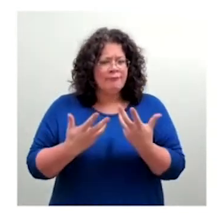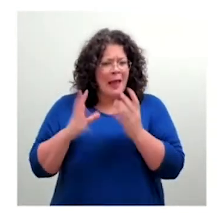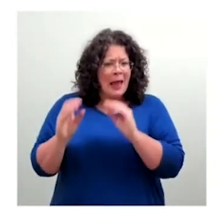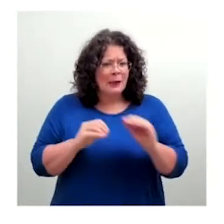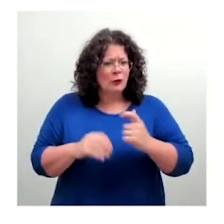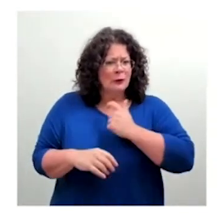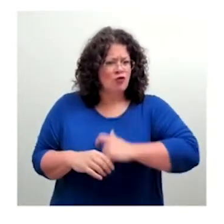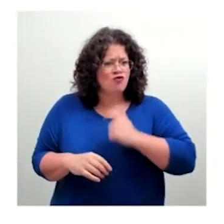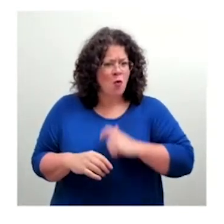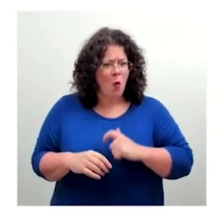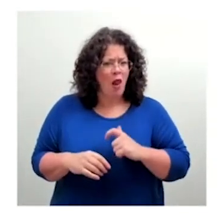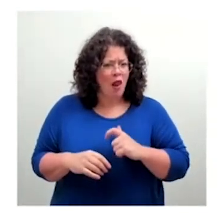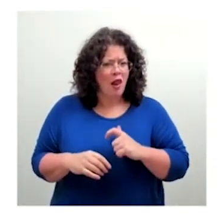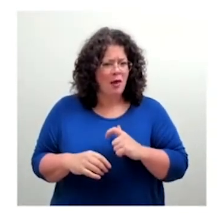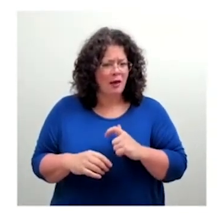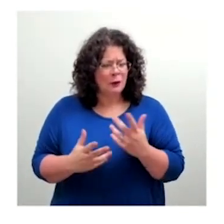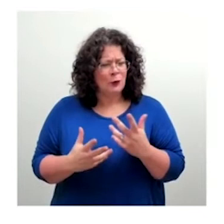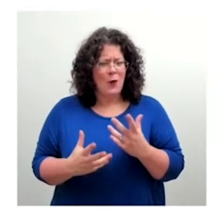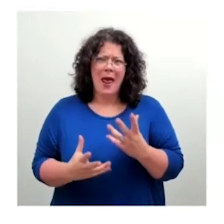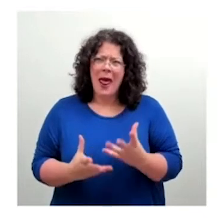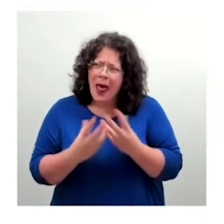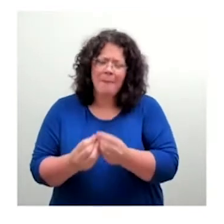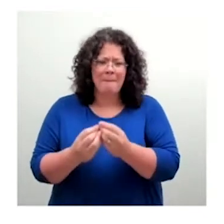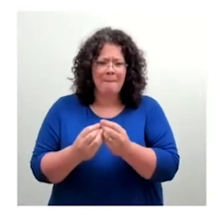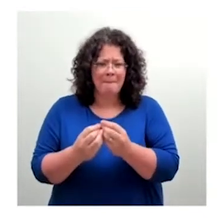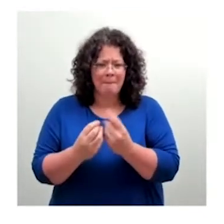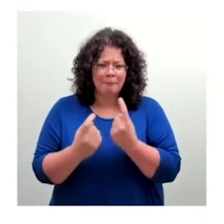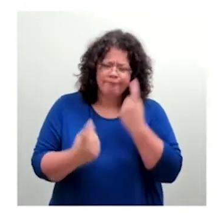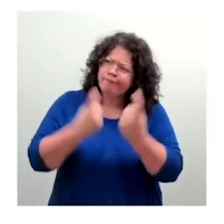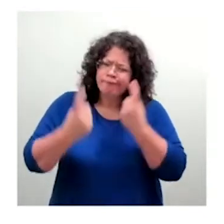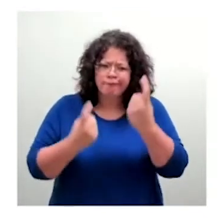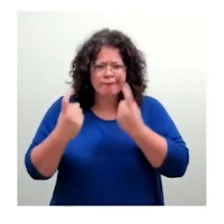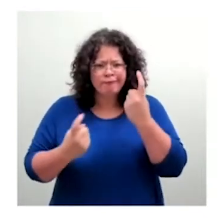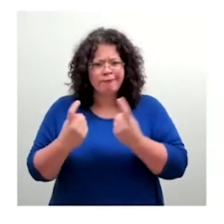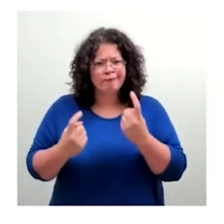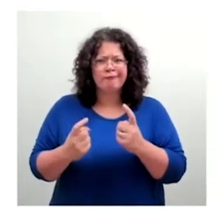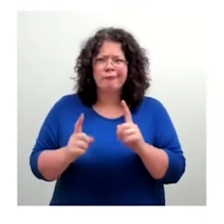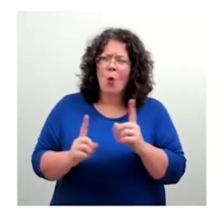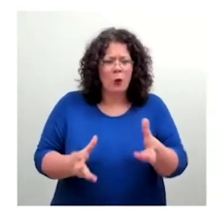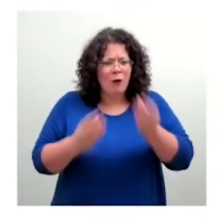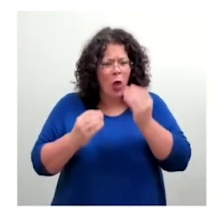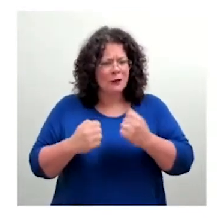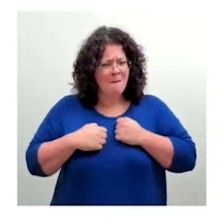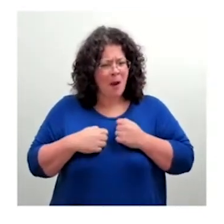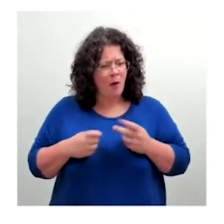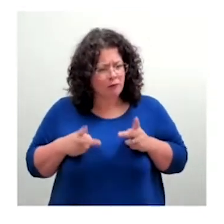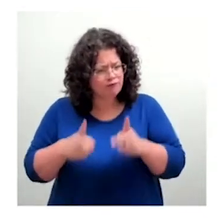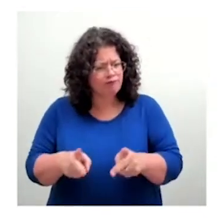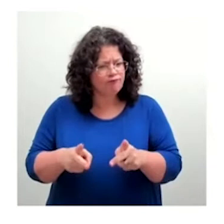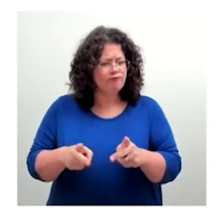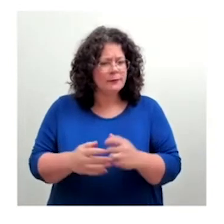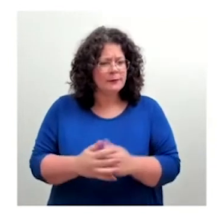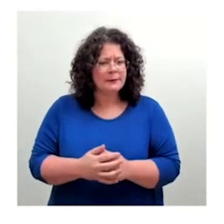points have really been touched on before in terms of, so actually, when we think about